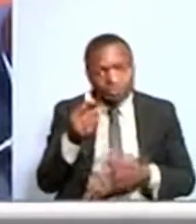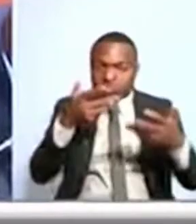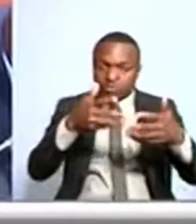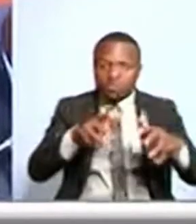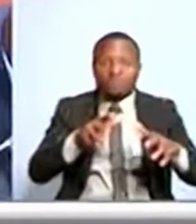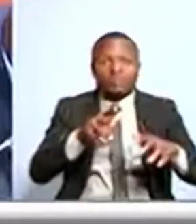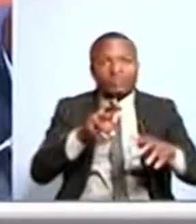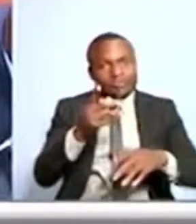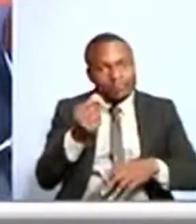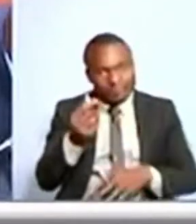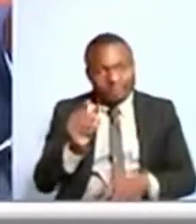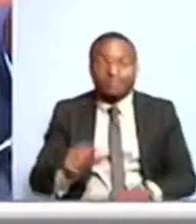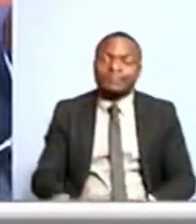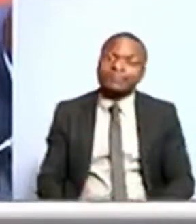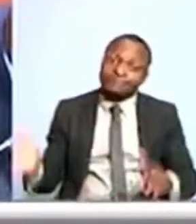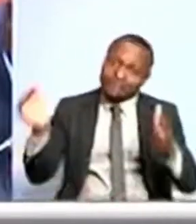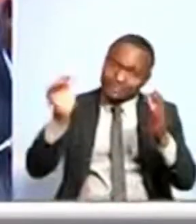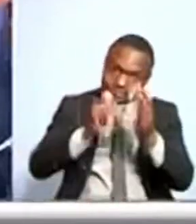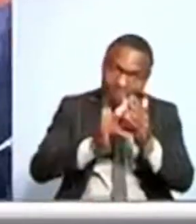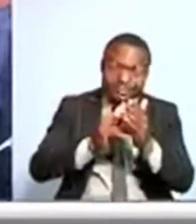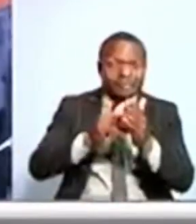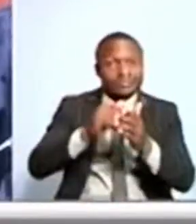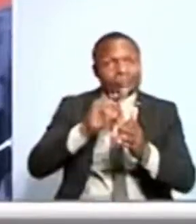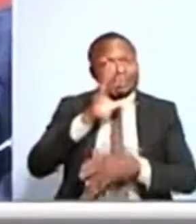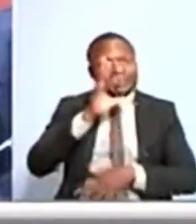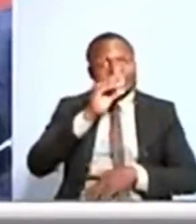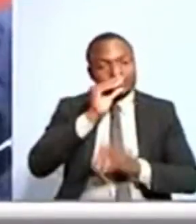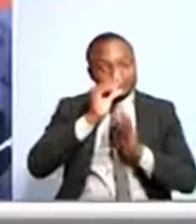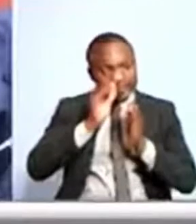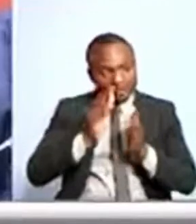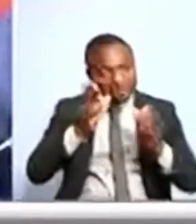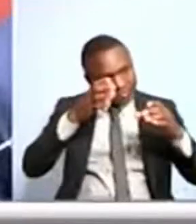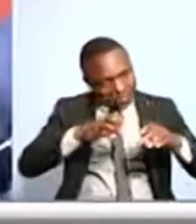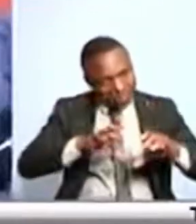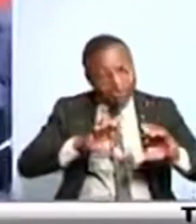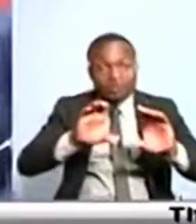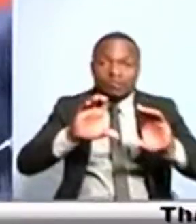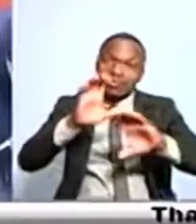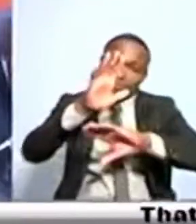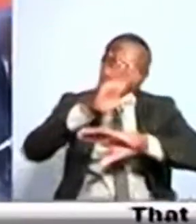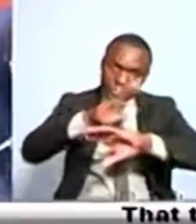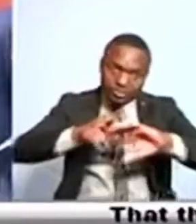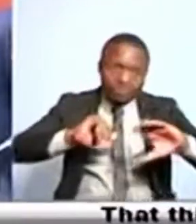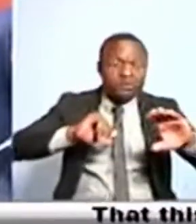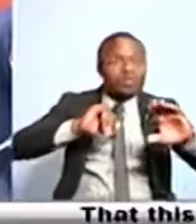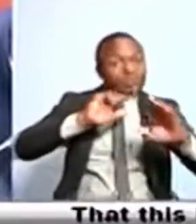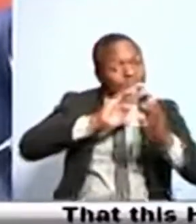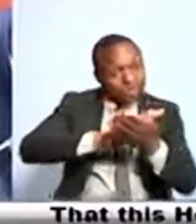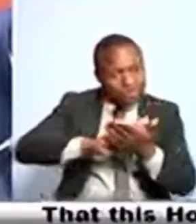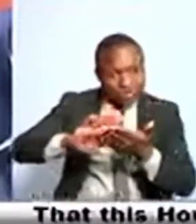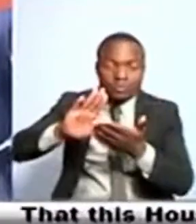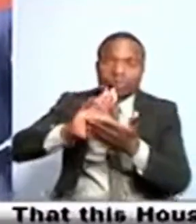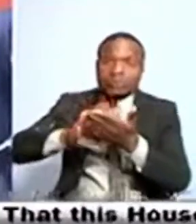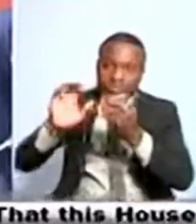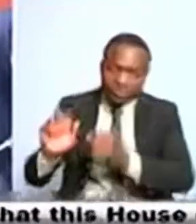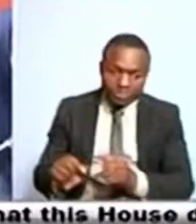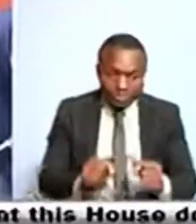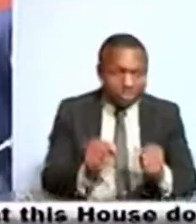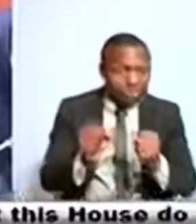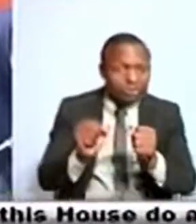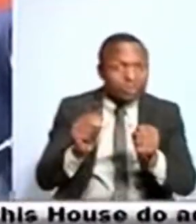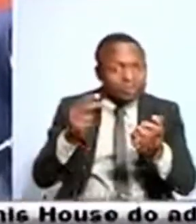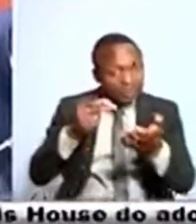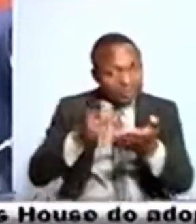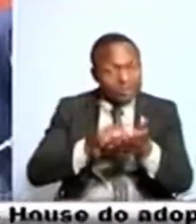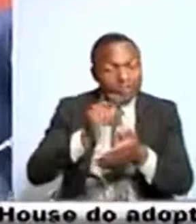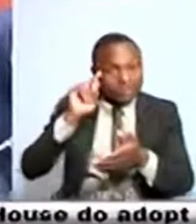expenditure. Again, Madam Speaker, we continue to call for cleaning of the system by the new Dawn government, because